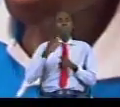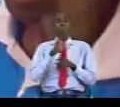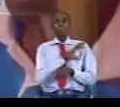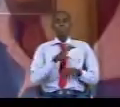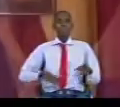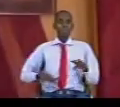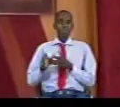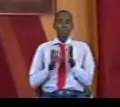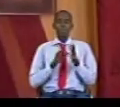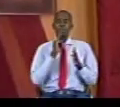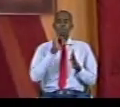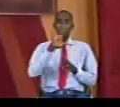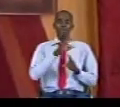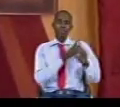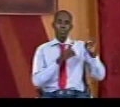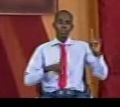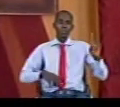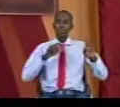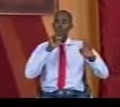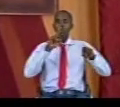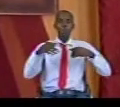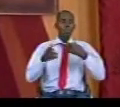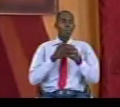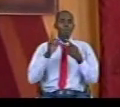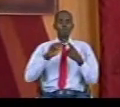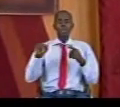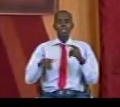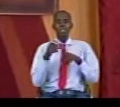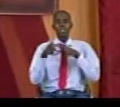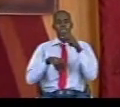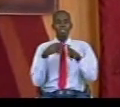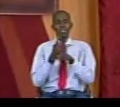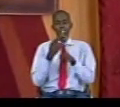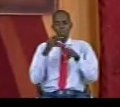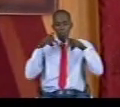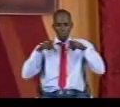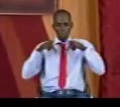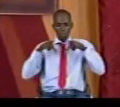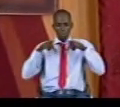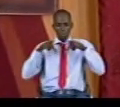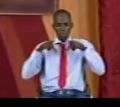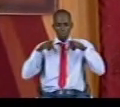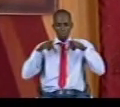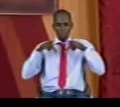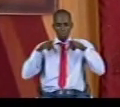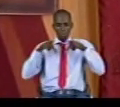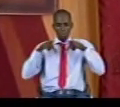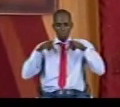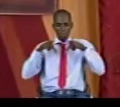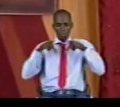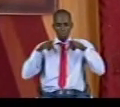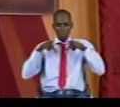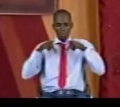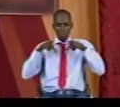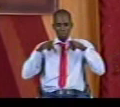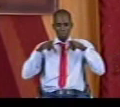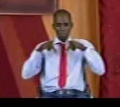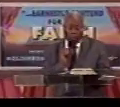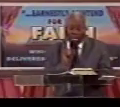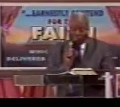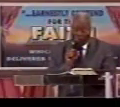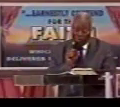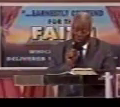not go back to any kind of a personality on earth. Jesus is your Lord. To the glory of God the